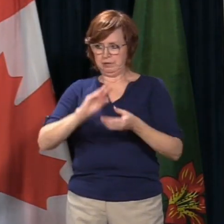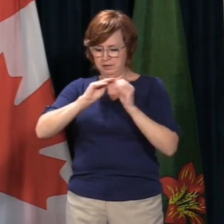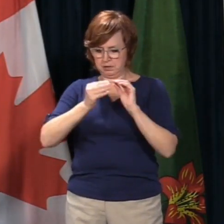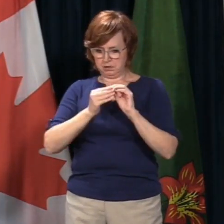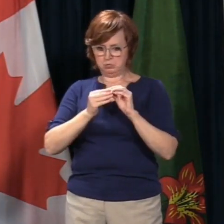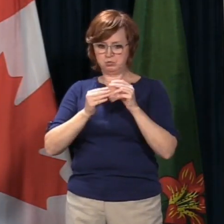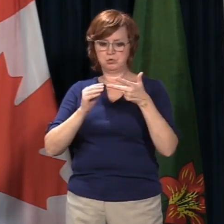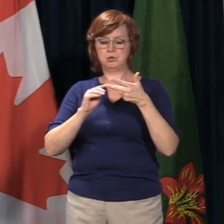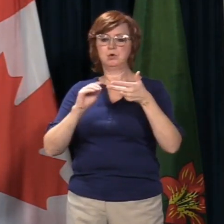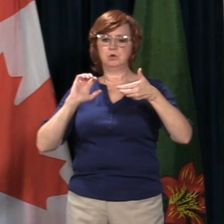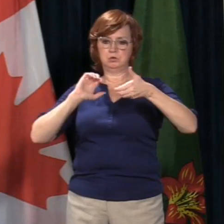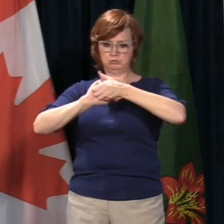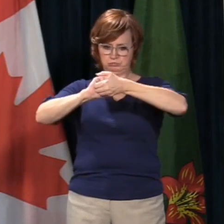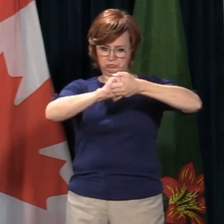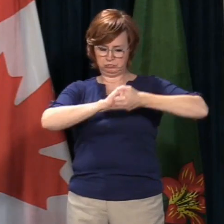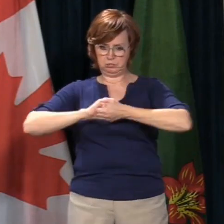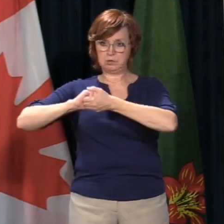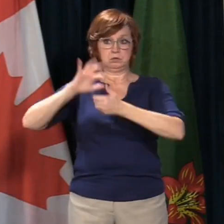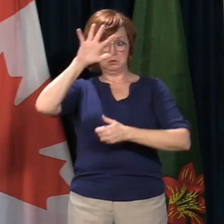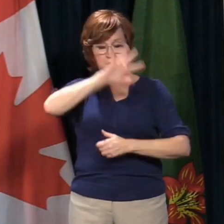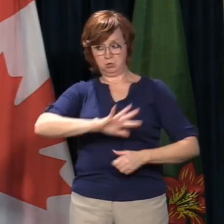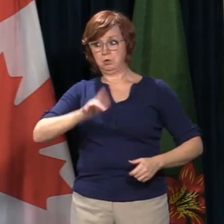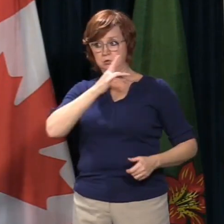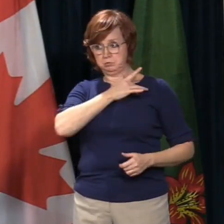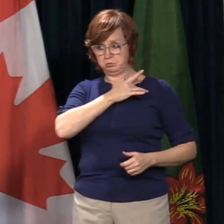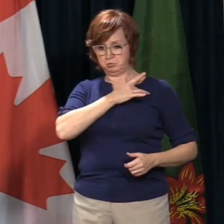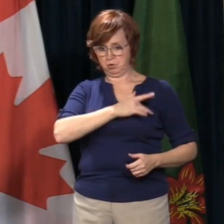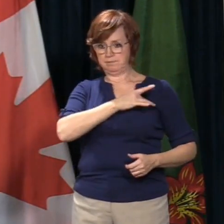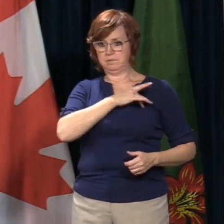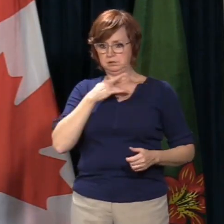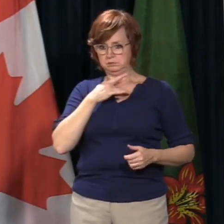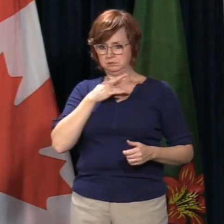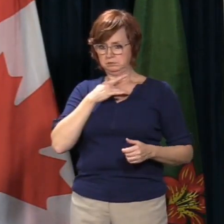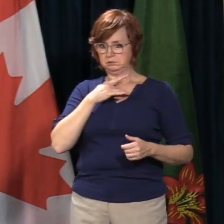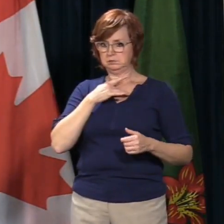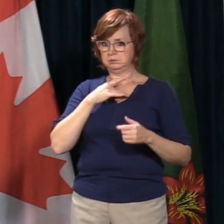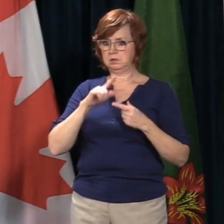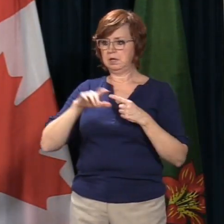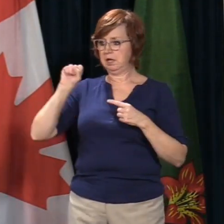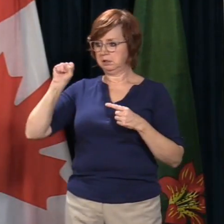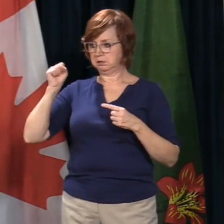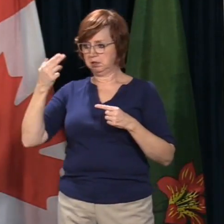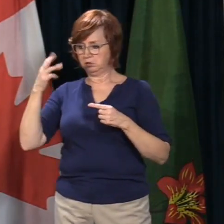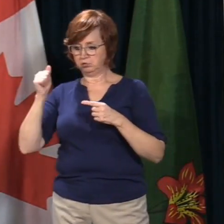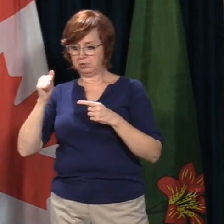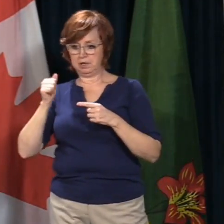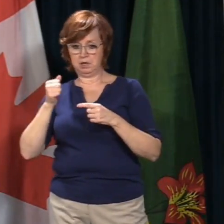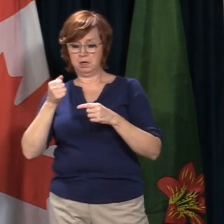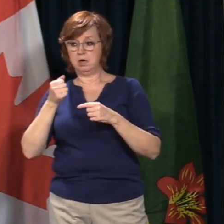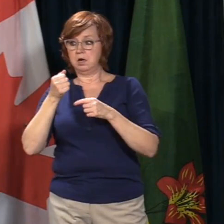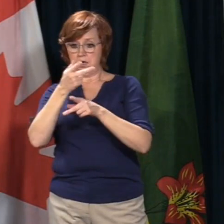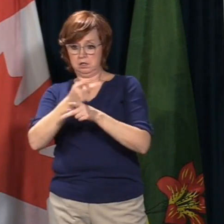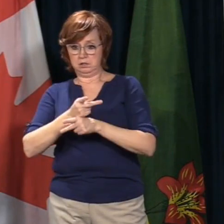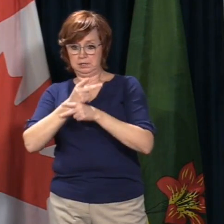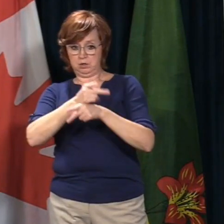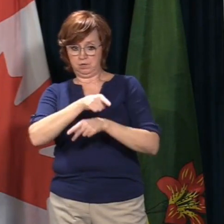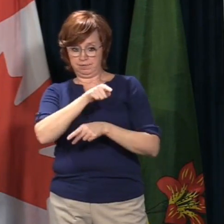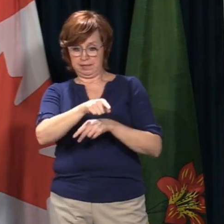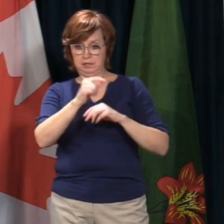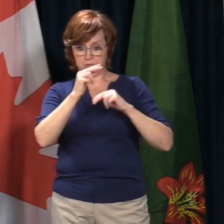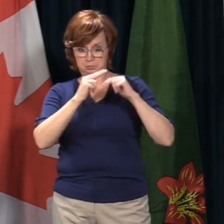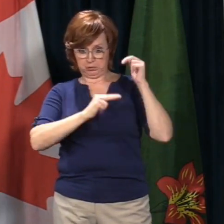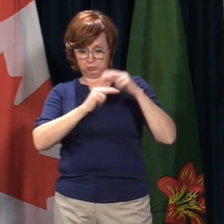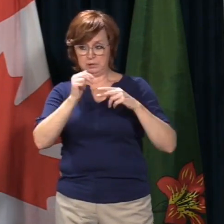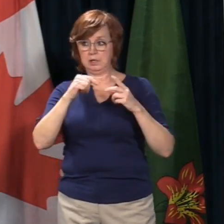the health system in Saskatchewan. So facilities owned and operated by the SHA. But we also are working with